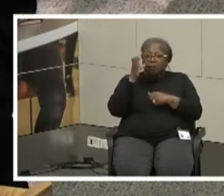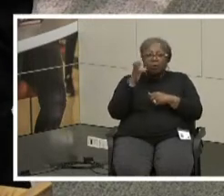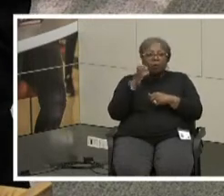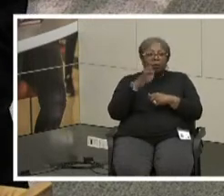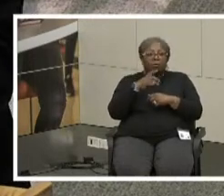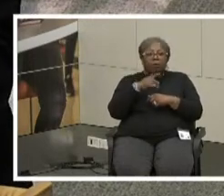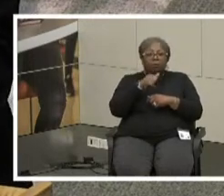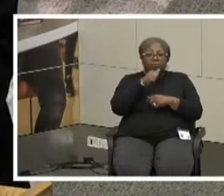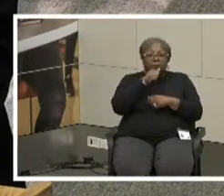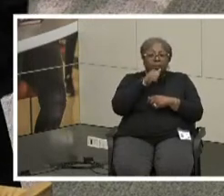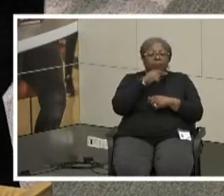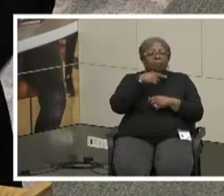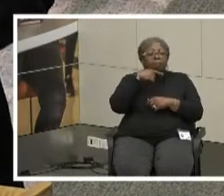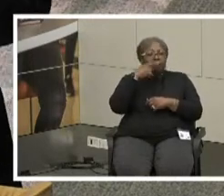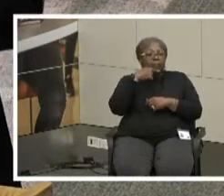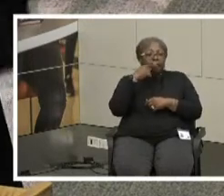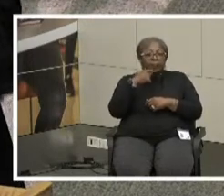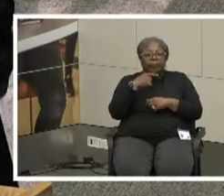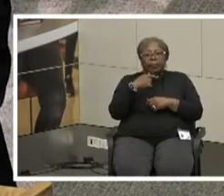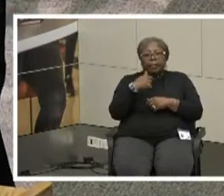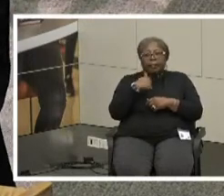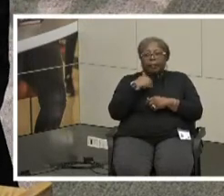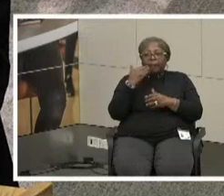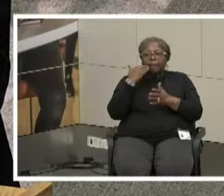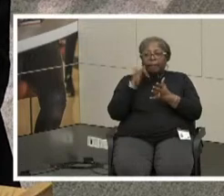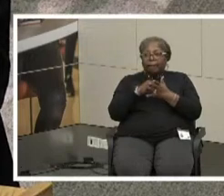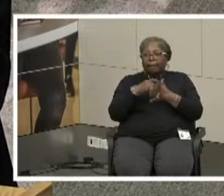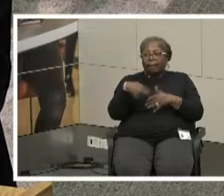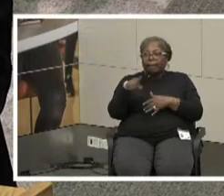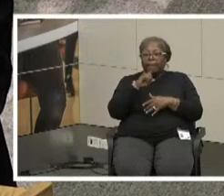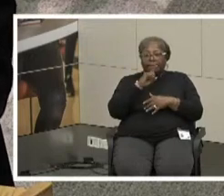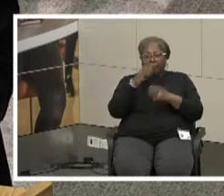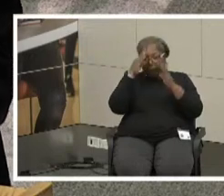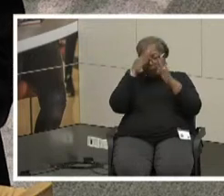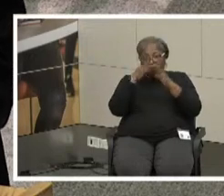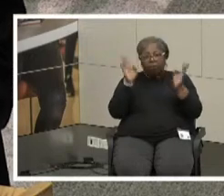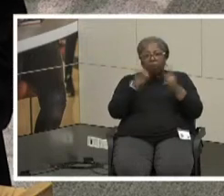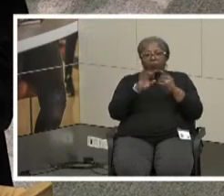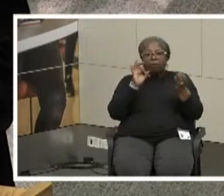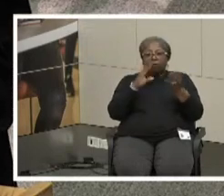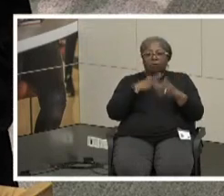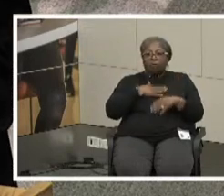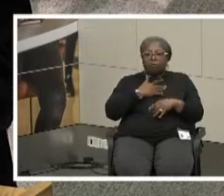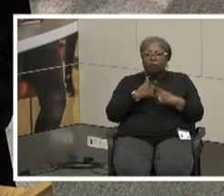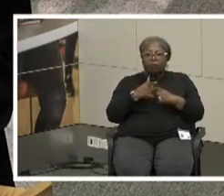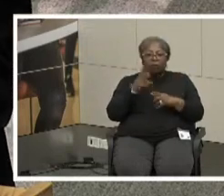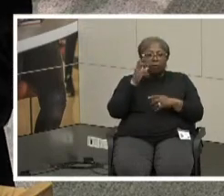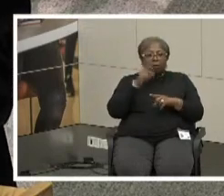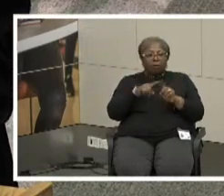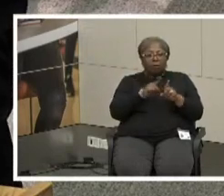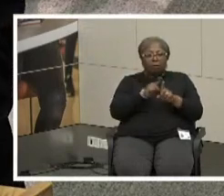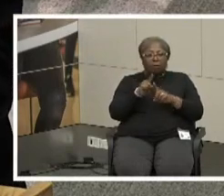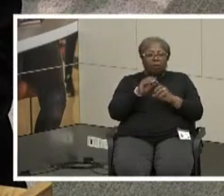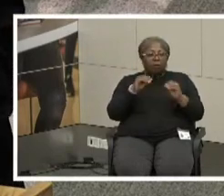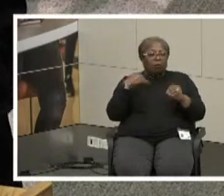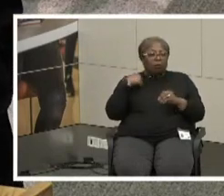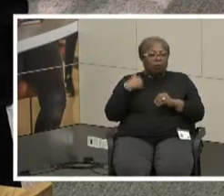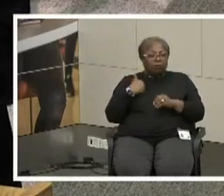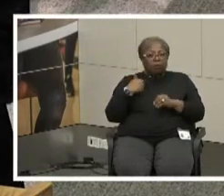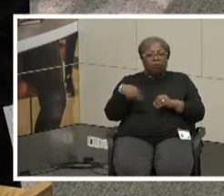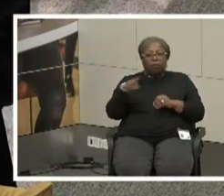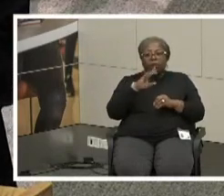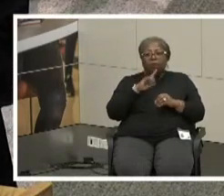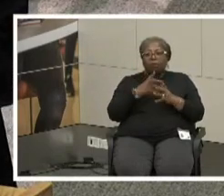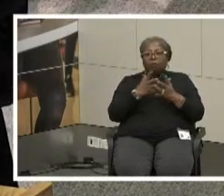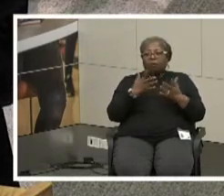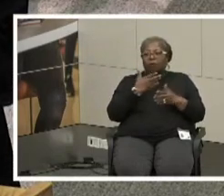publicly and privately that you know I know that you all all very open to feedback and willing to listen uh but also it's no fault of your own uh I'm in